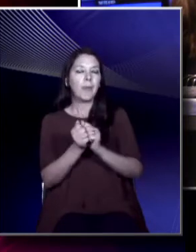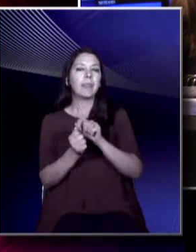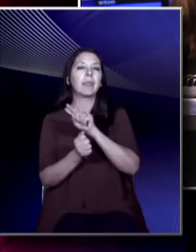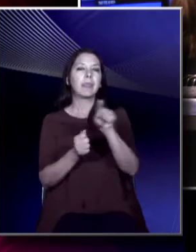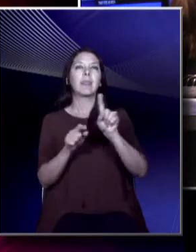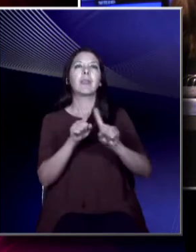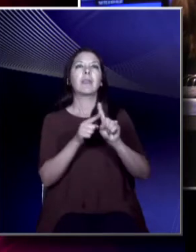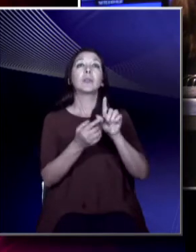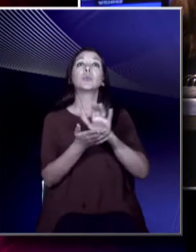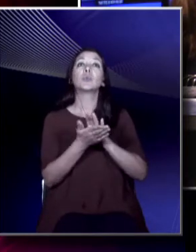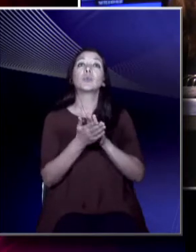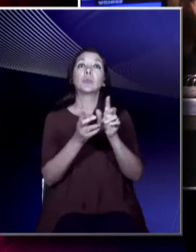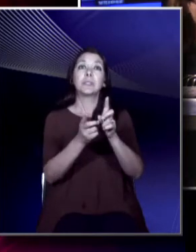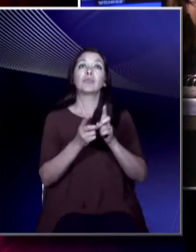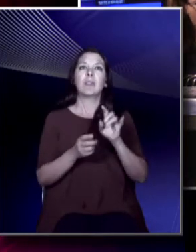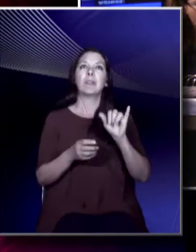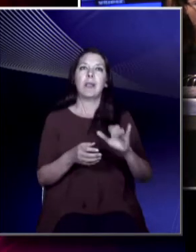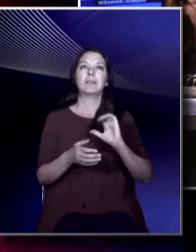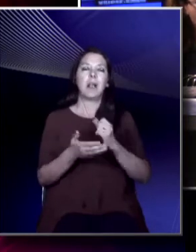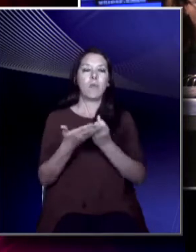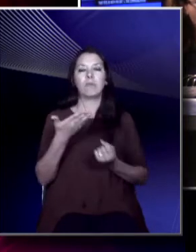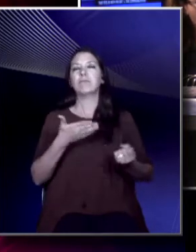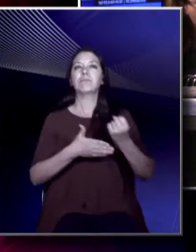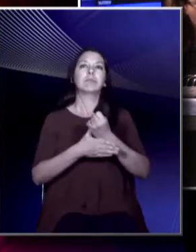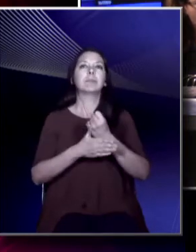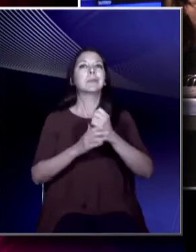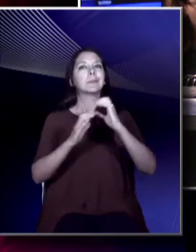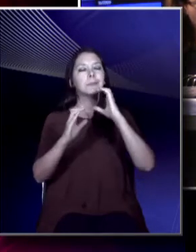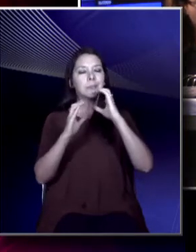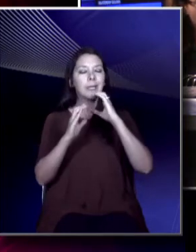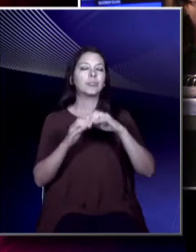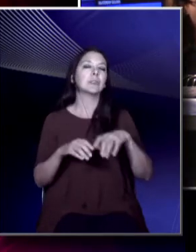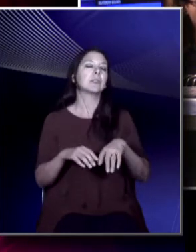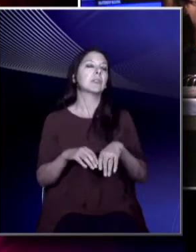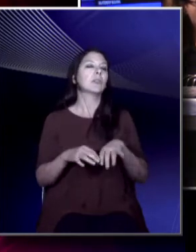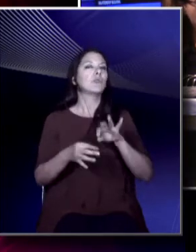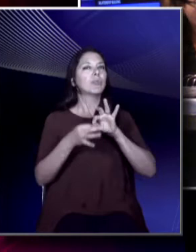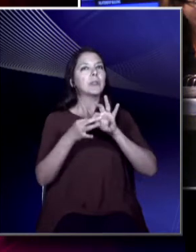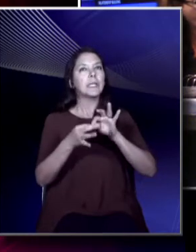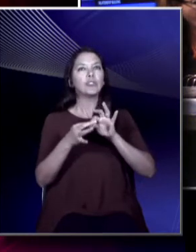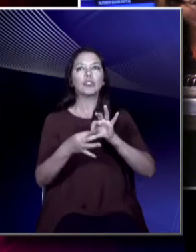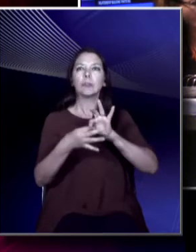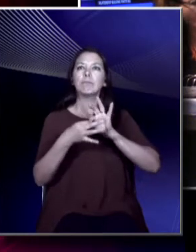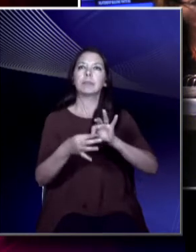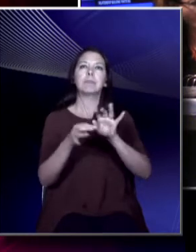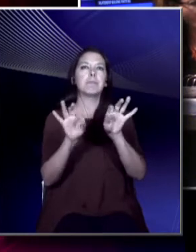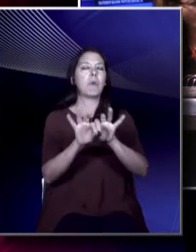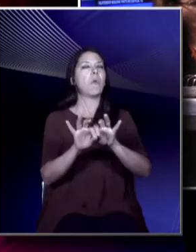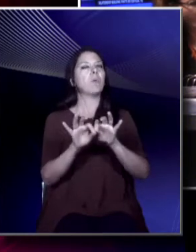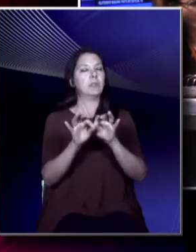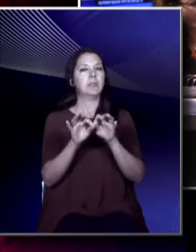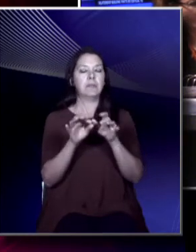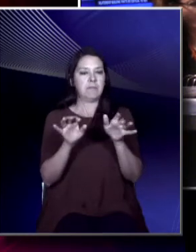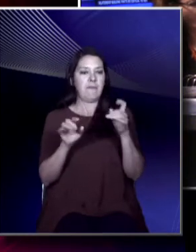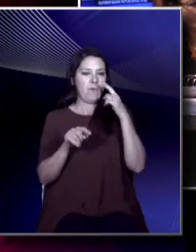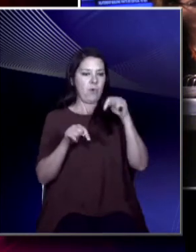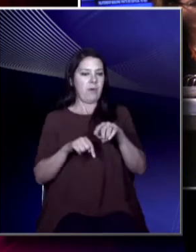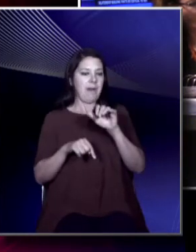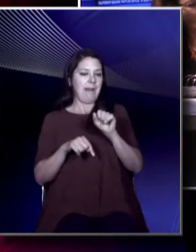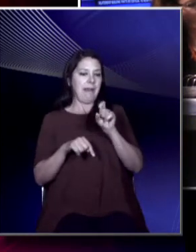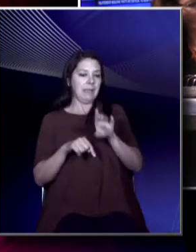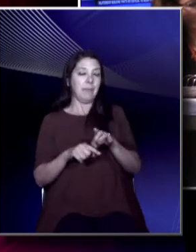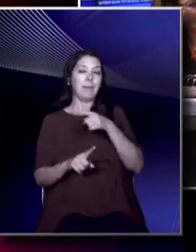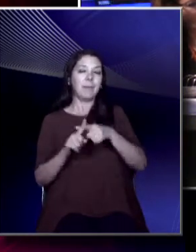the communication and relationship building that's so critical to ASDB and to the